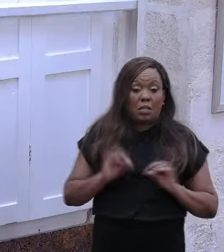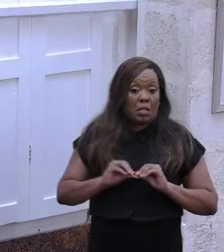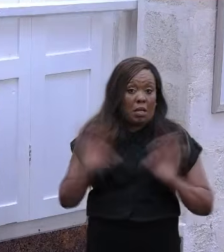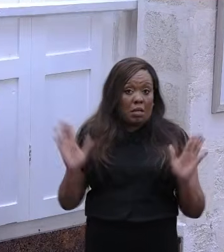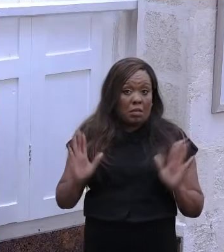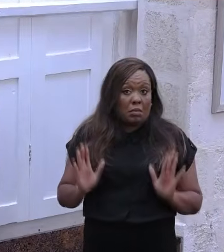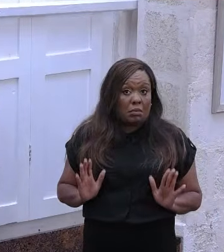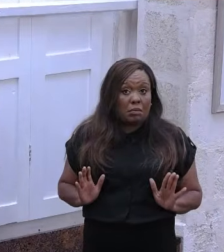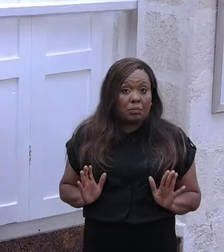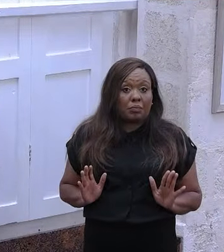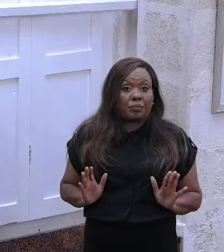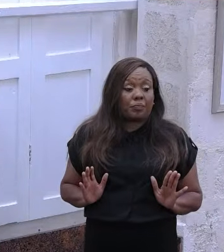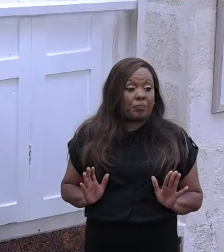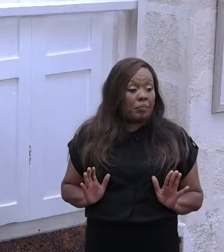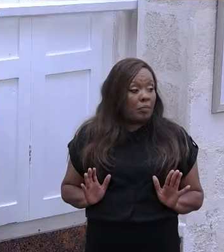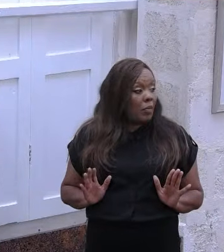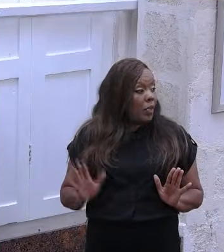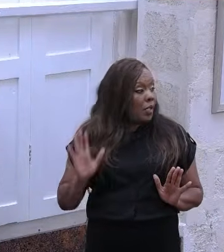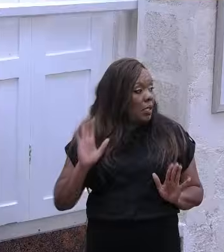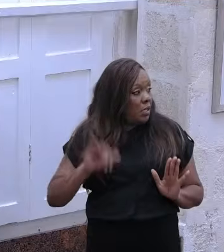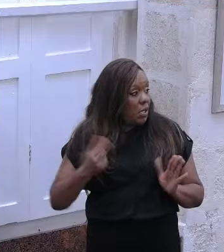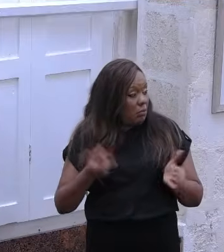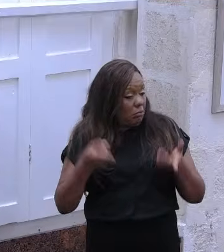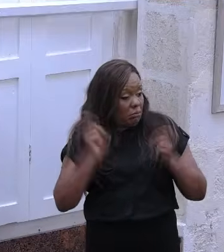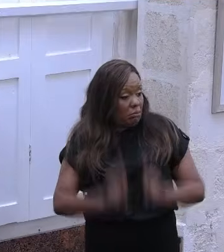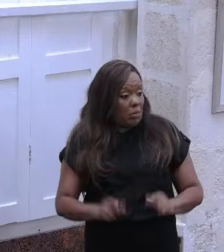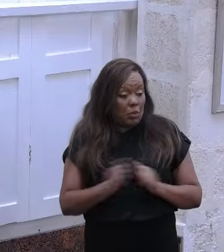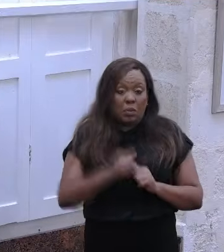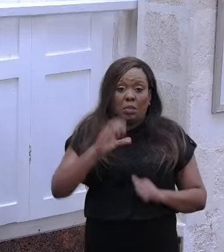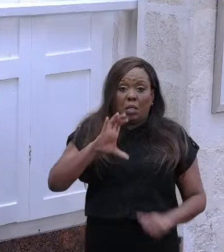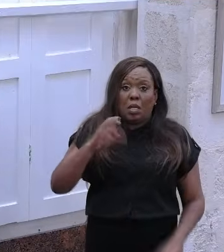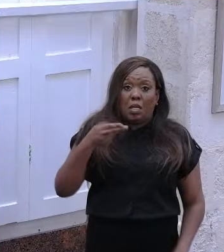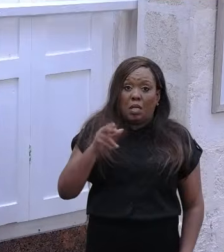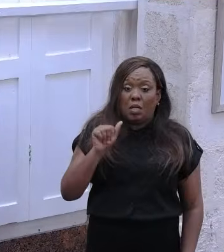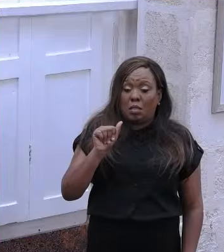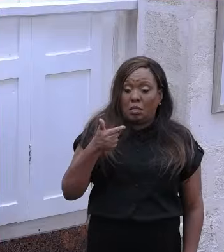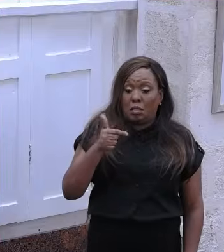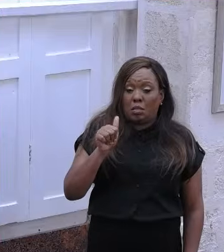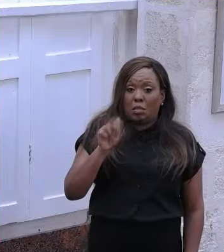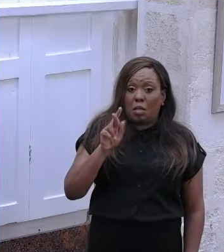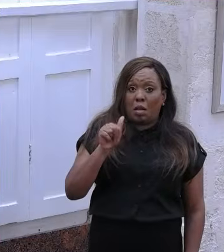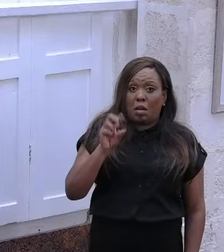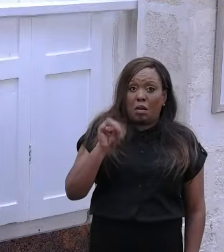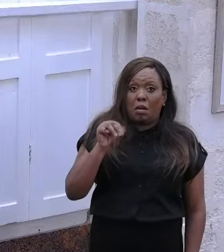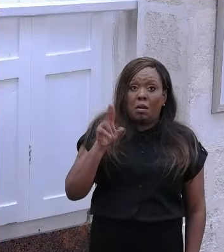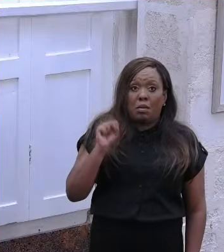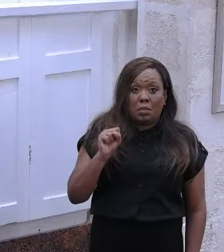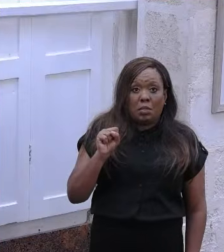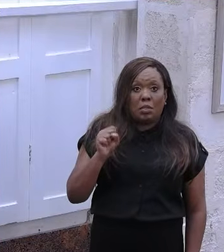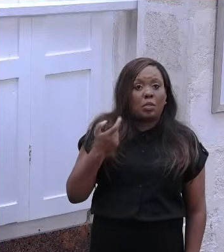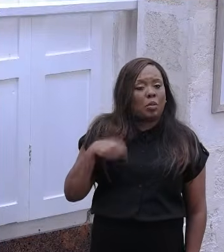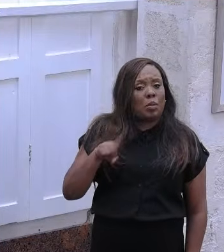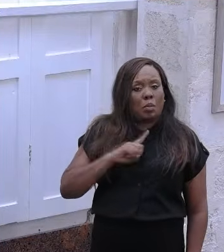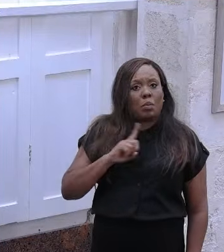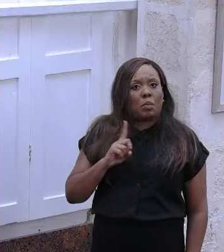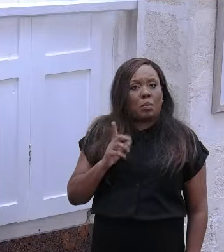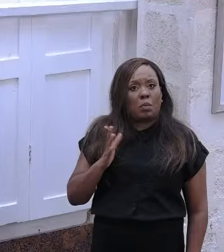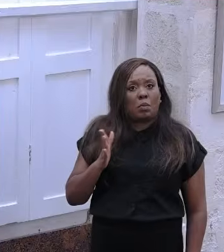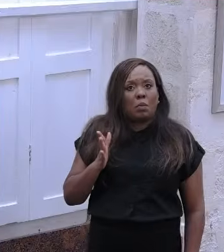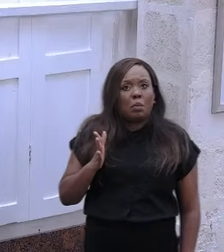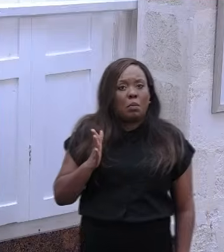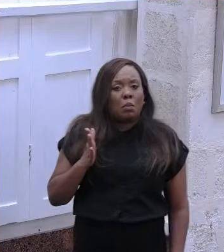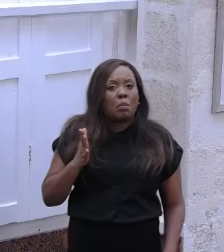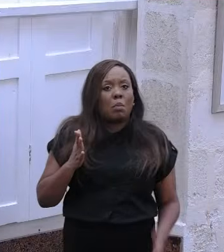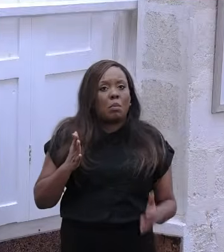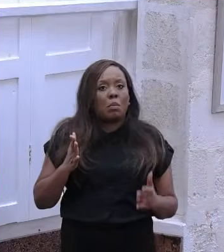Obviously under the revised Treaty of Chaguaramas and treaty law, which we have reduced to domestic legislation, as well we ought to,